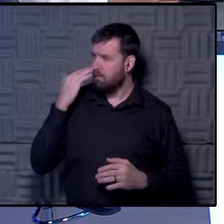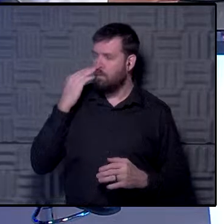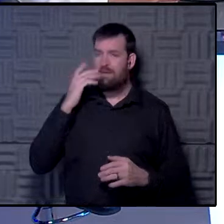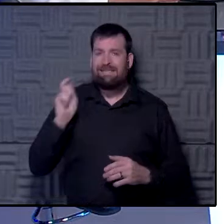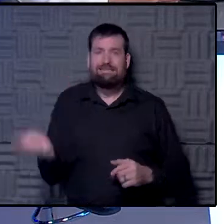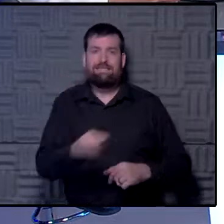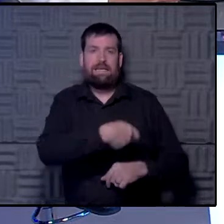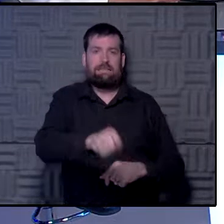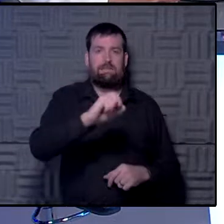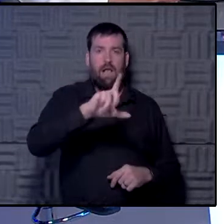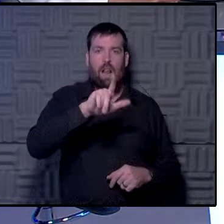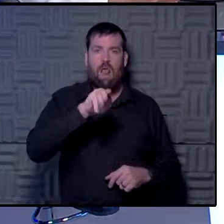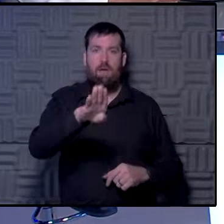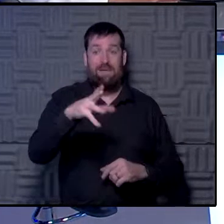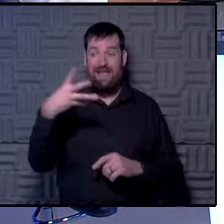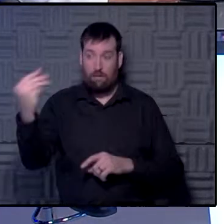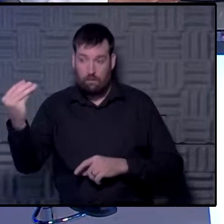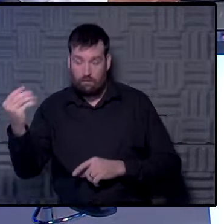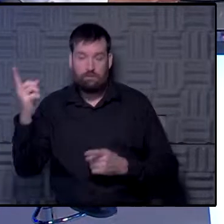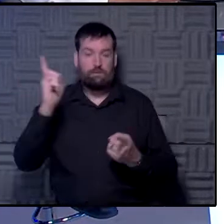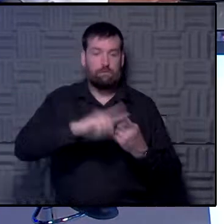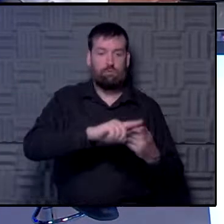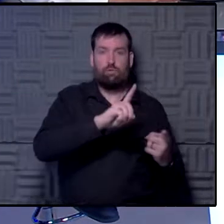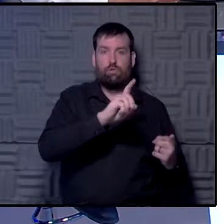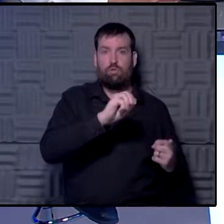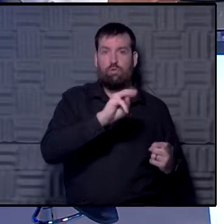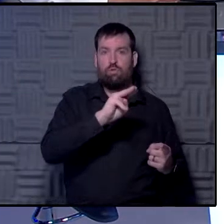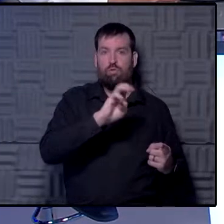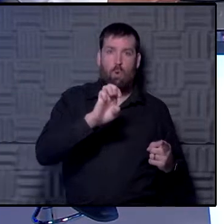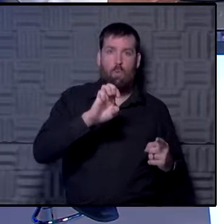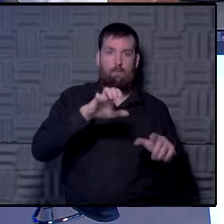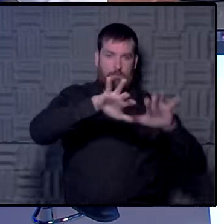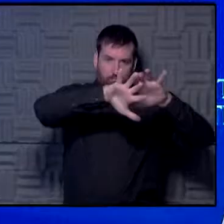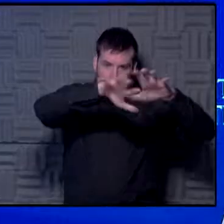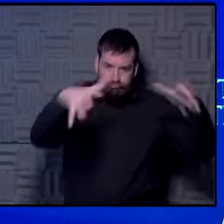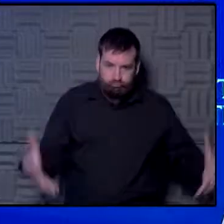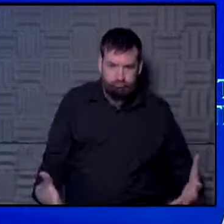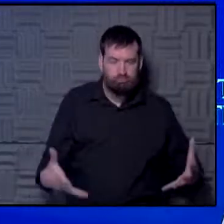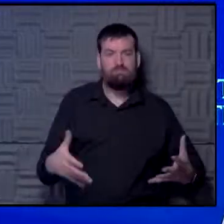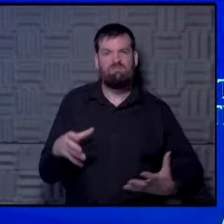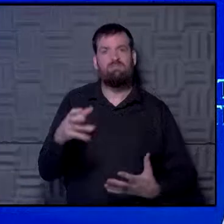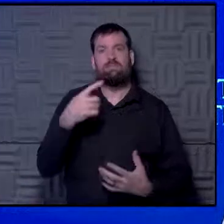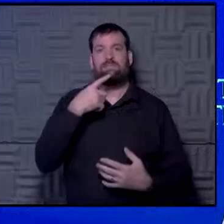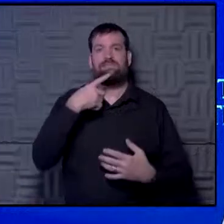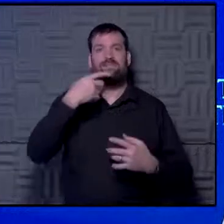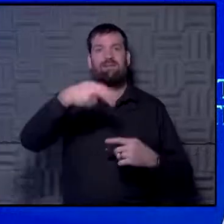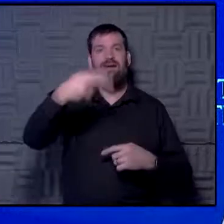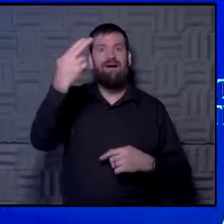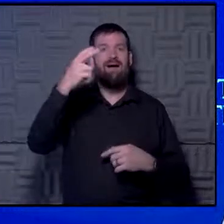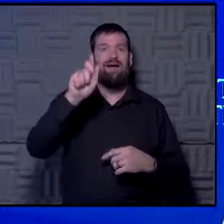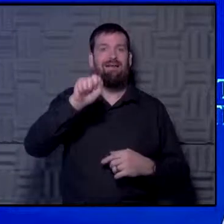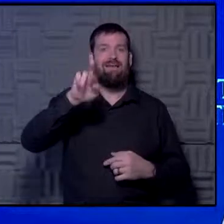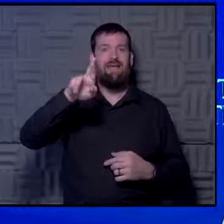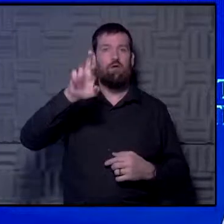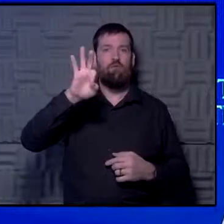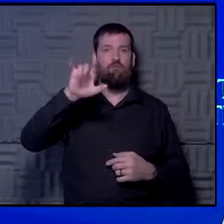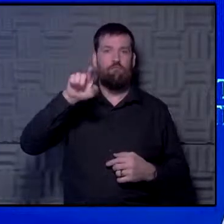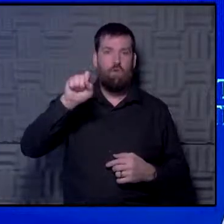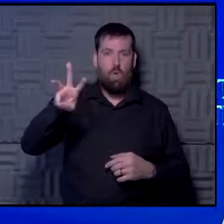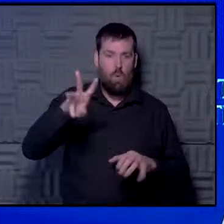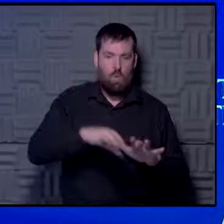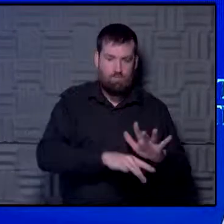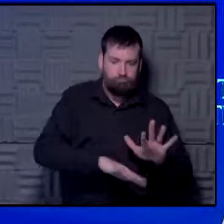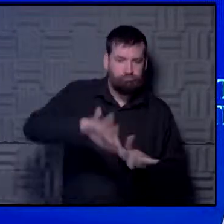is moving from outdoor courts to domed coverings. And they say it'll be safe because of the high airflow moving from the bottom to the